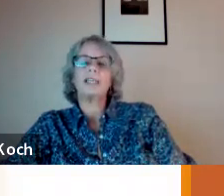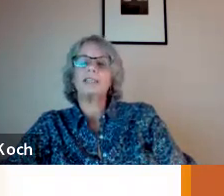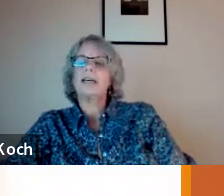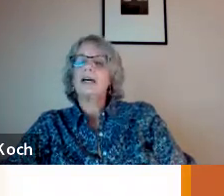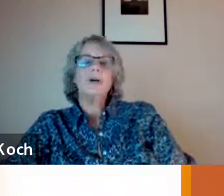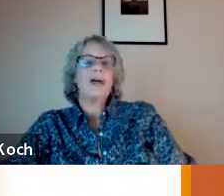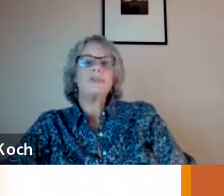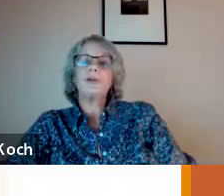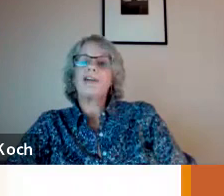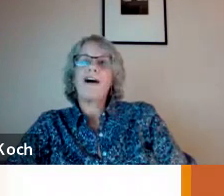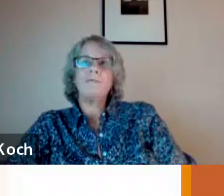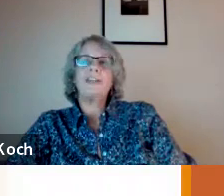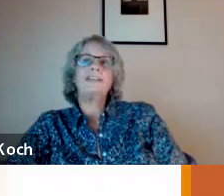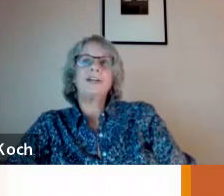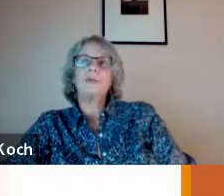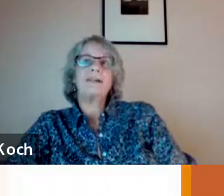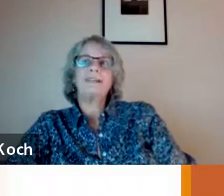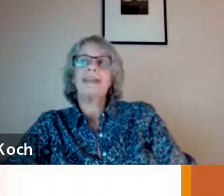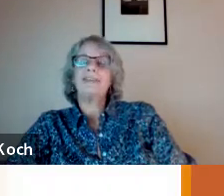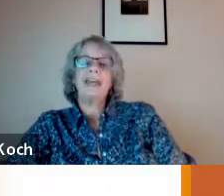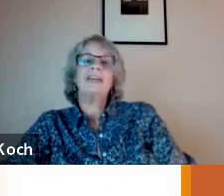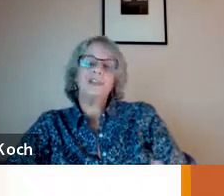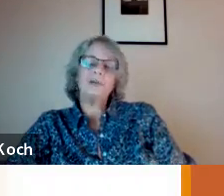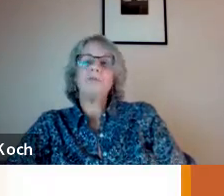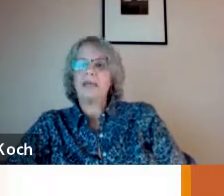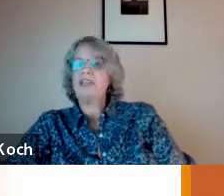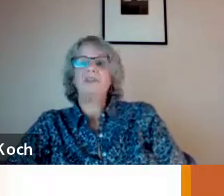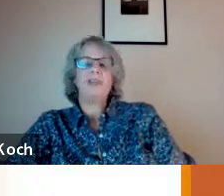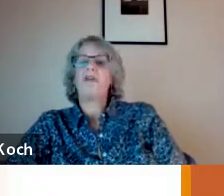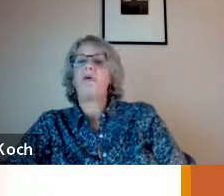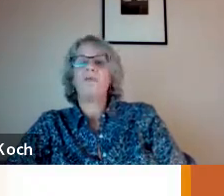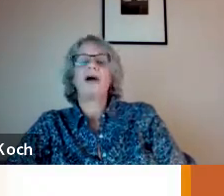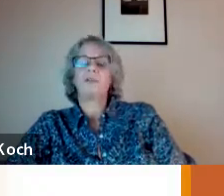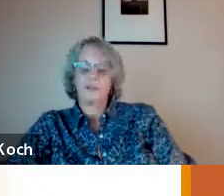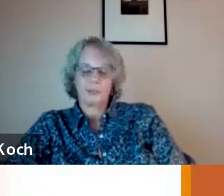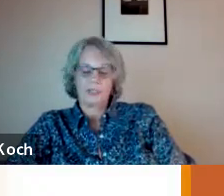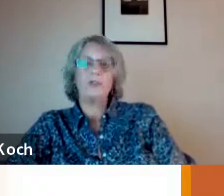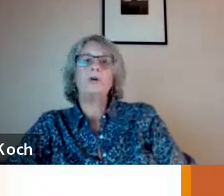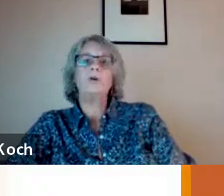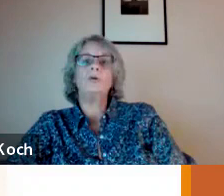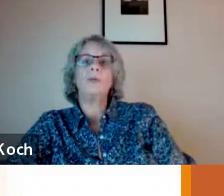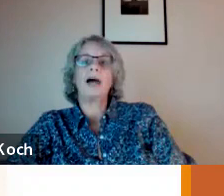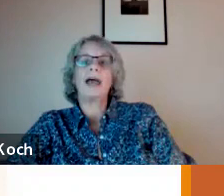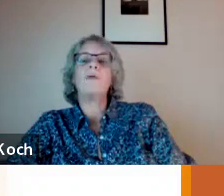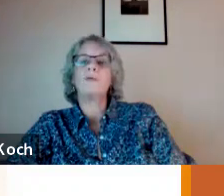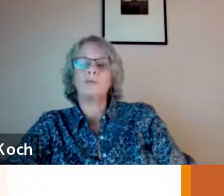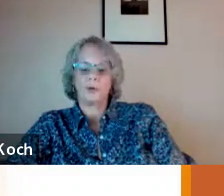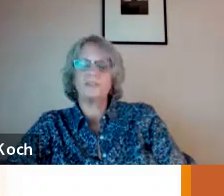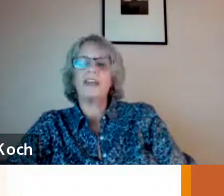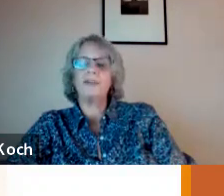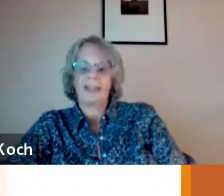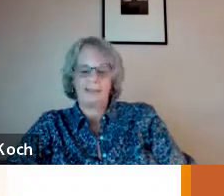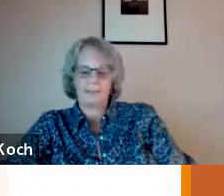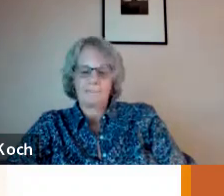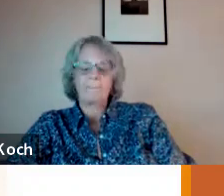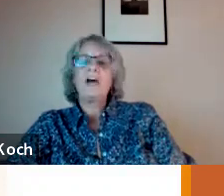a process, but I was pretty confident, telling Dave, hey, you could maybe even be home by Christmas. Oh my, how those